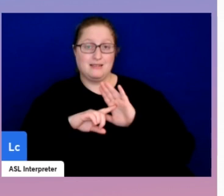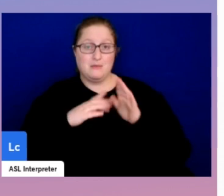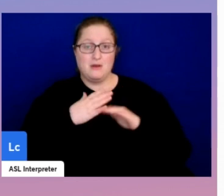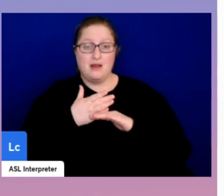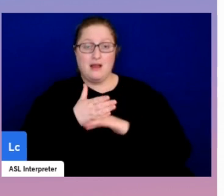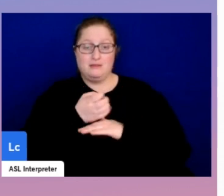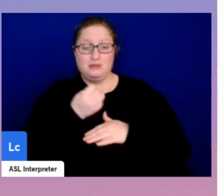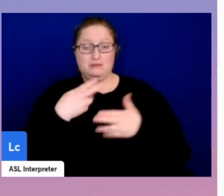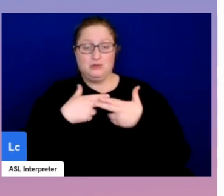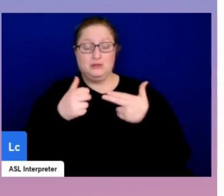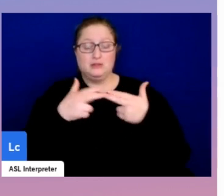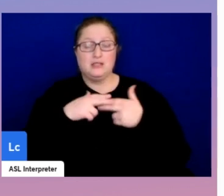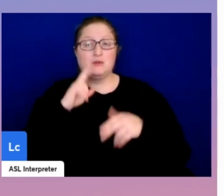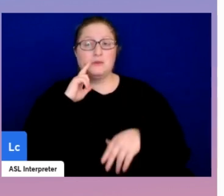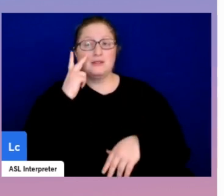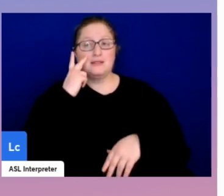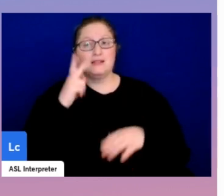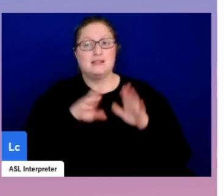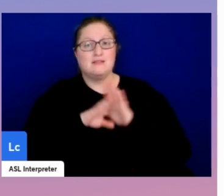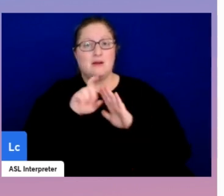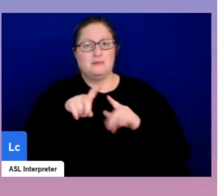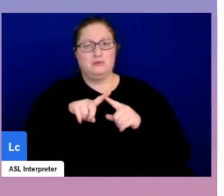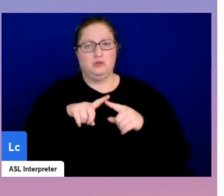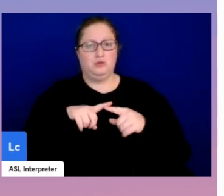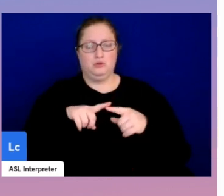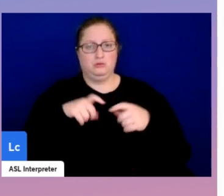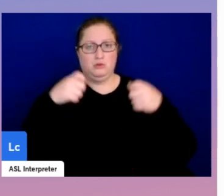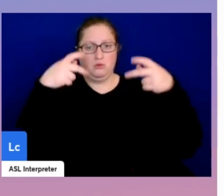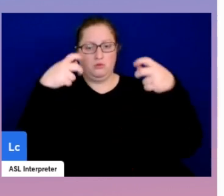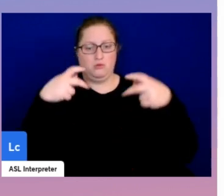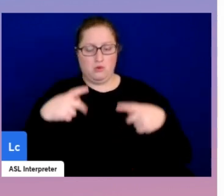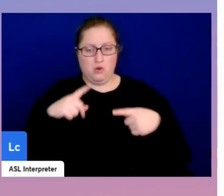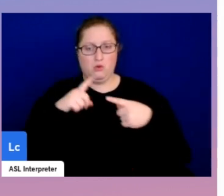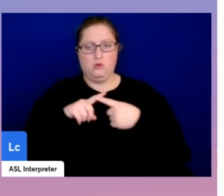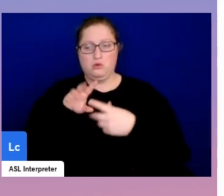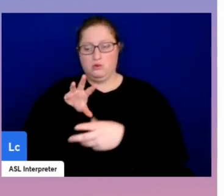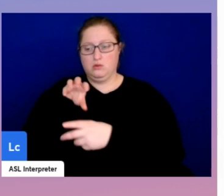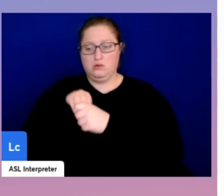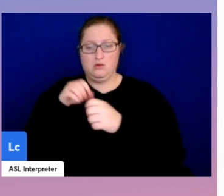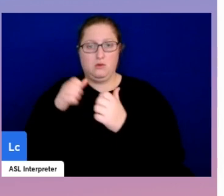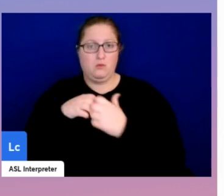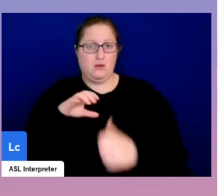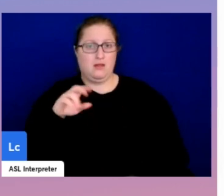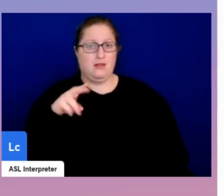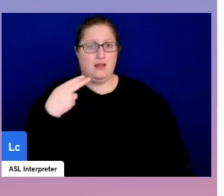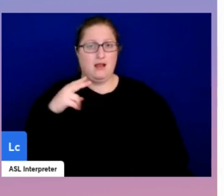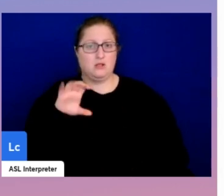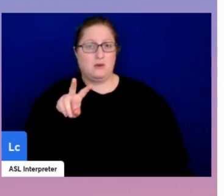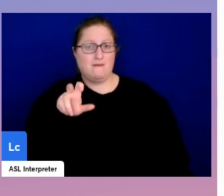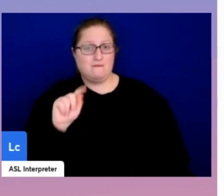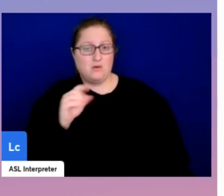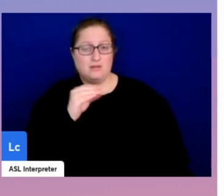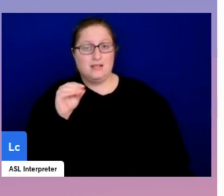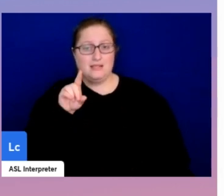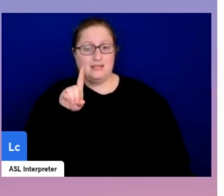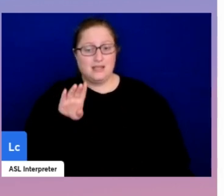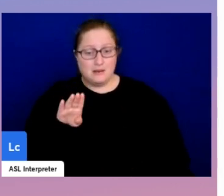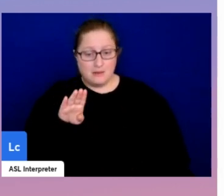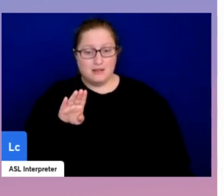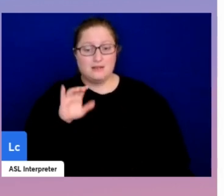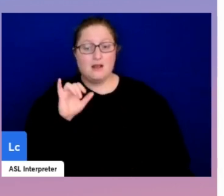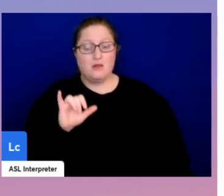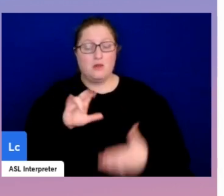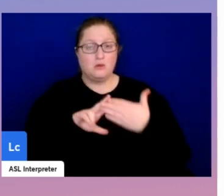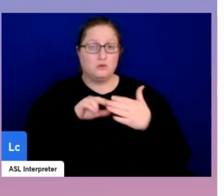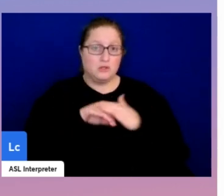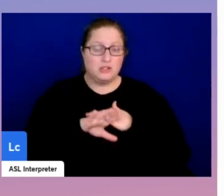we'll see that the developers just need to write the code to interact with the Vault, with HashiCorp Vault and the database. The brokering of credentials and the